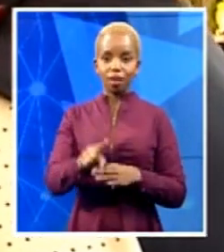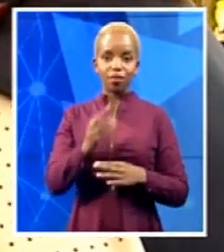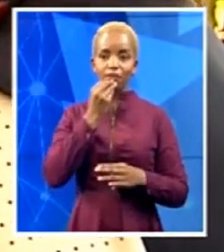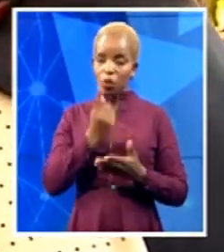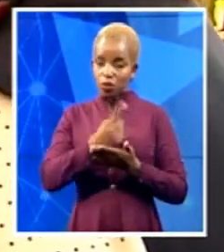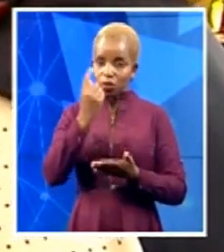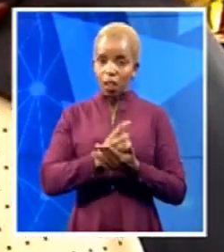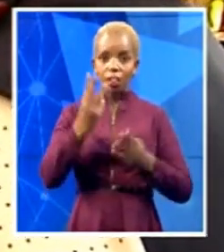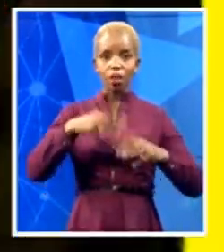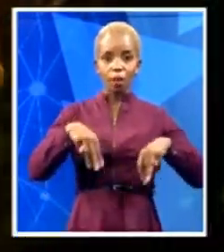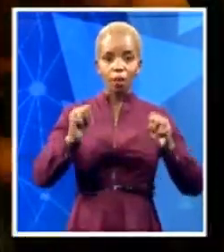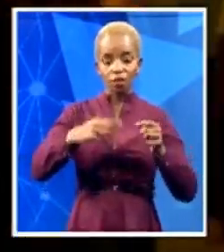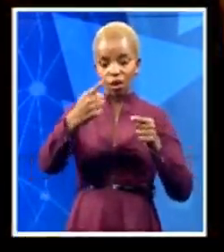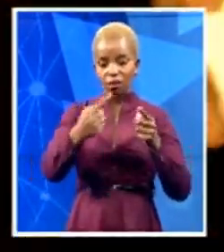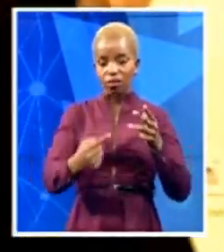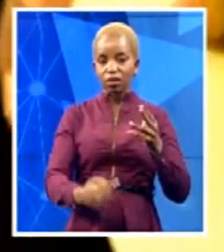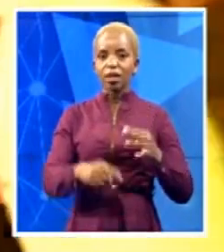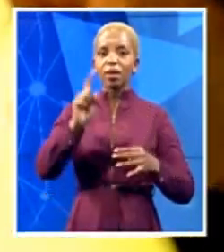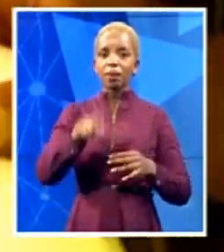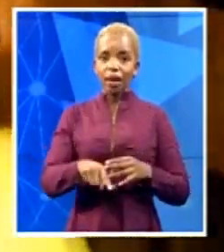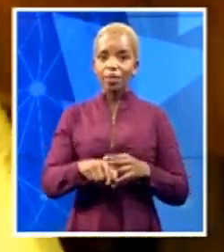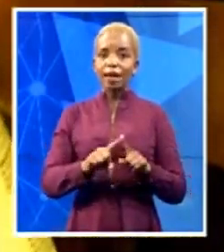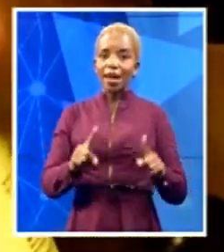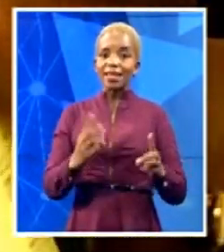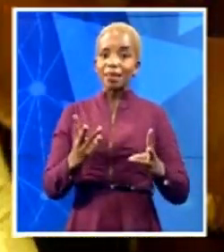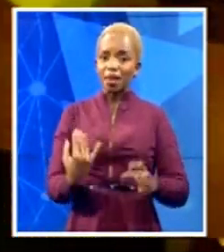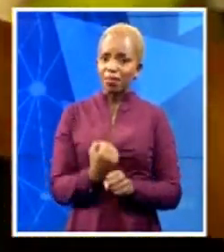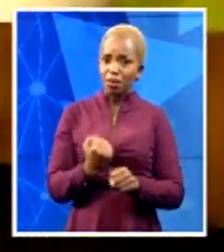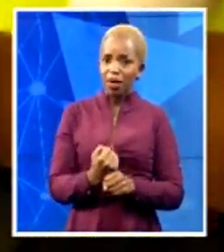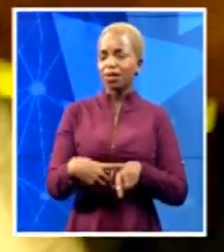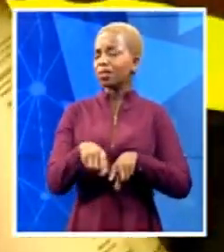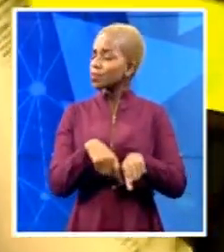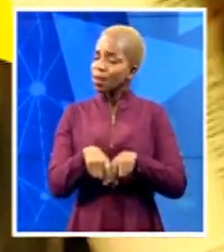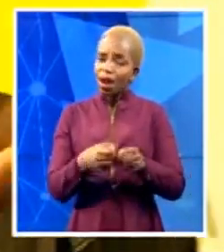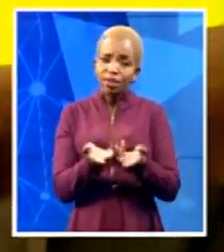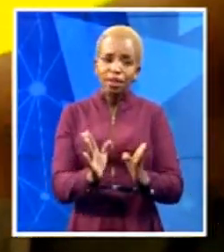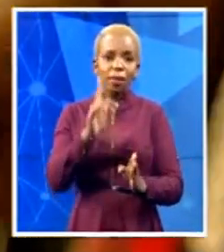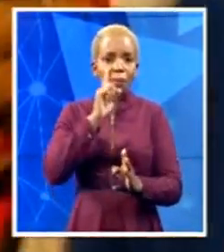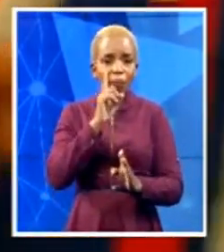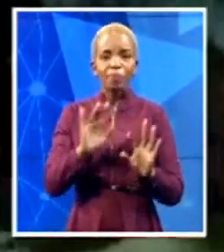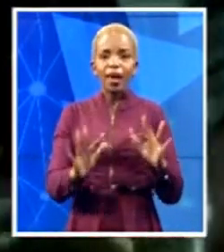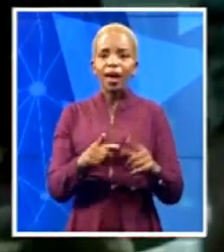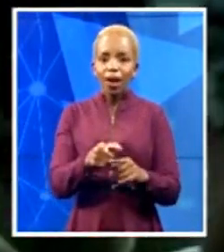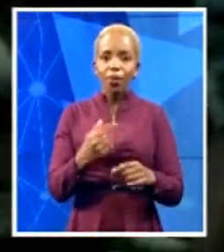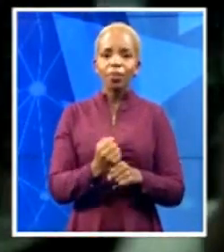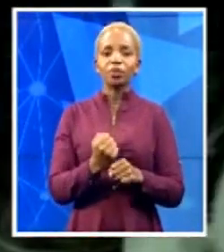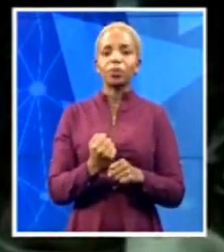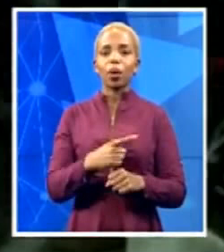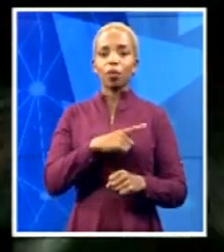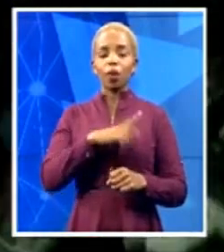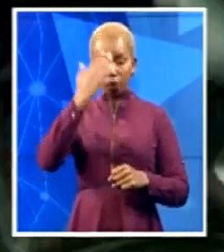case. Let's see how we can do with them, because we know we can put those measures in nice and quick. And then after that, we can start